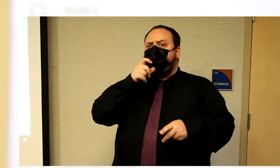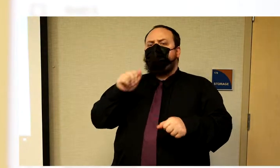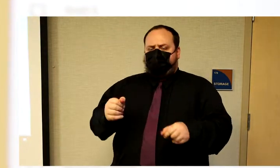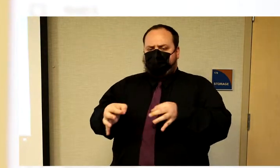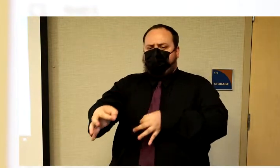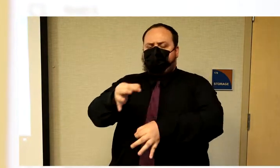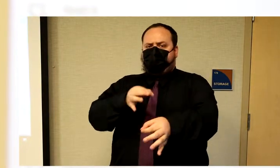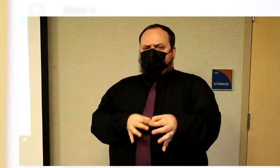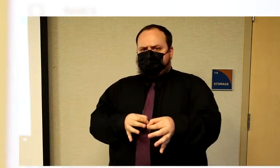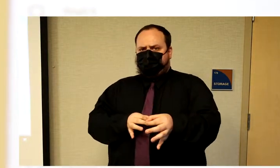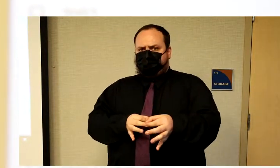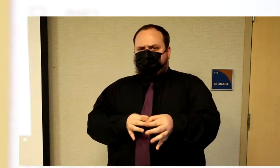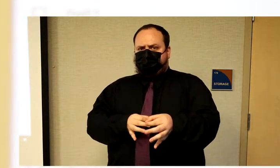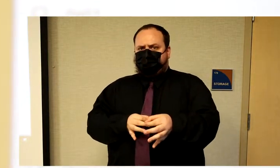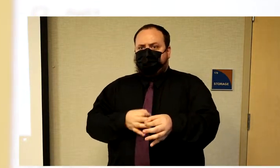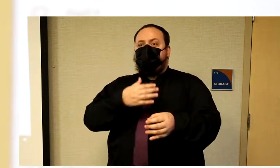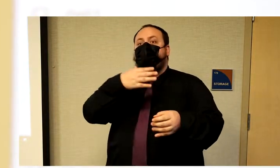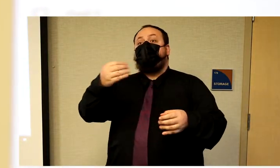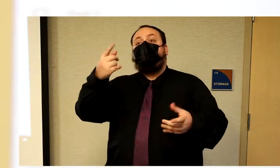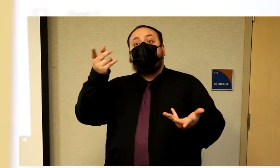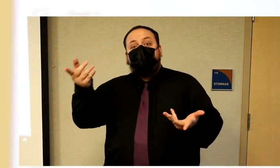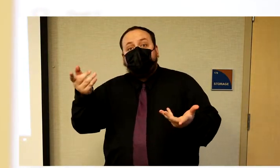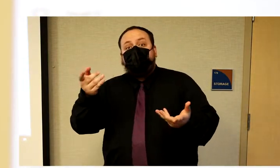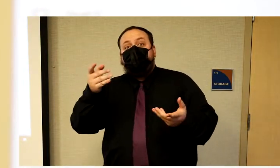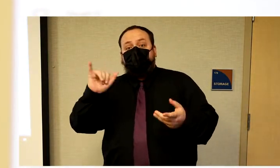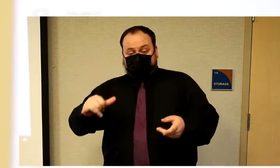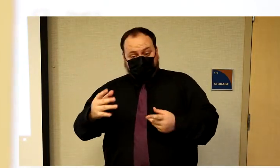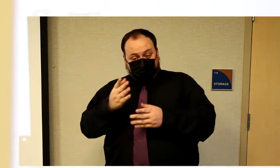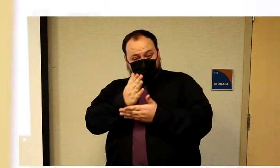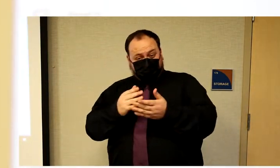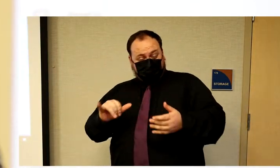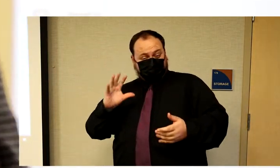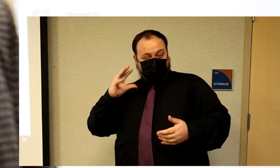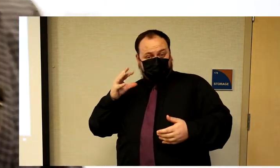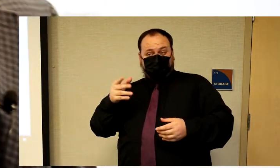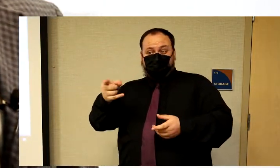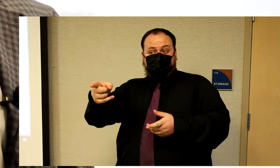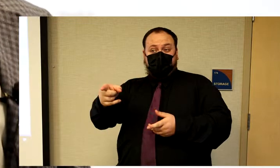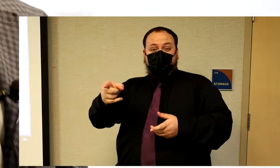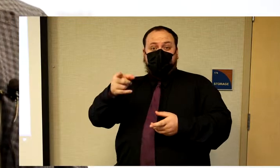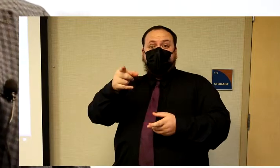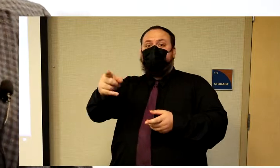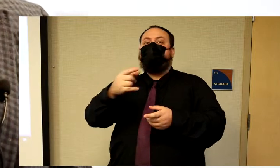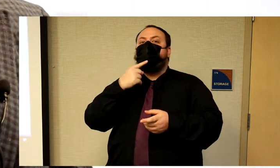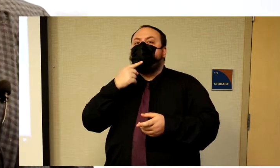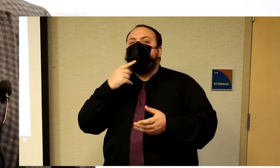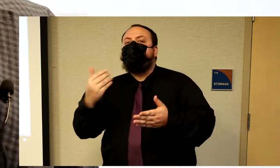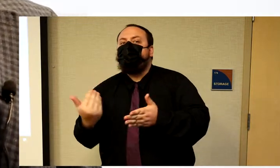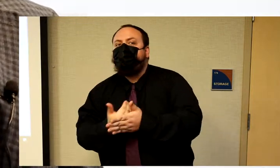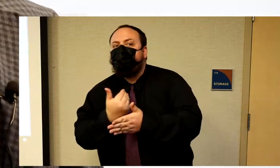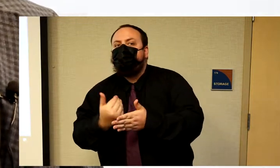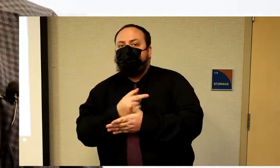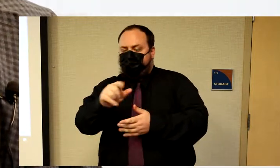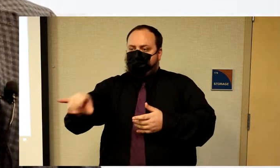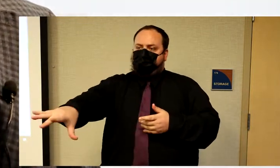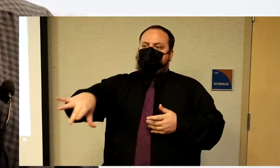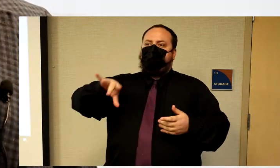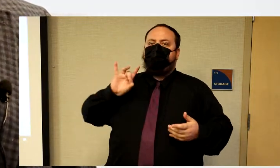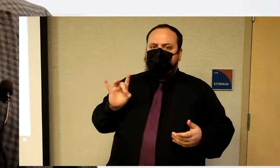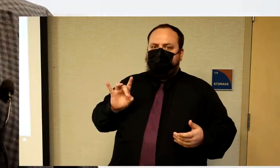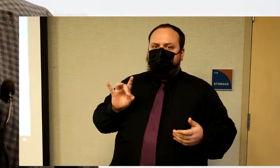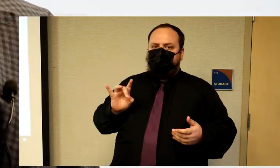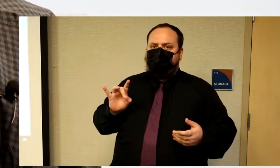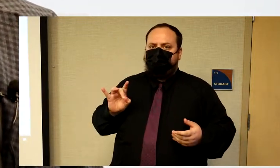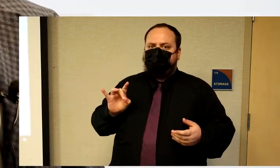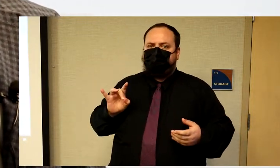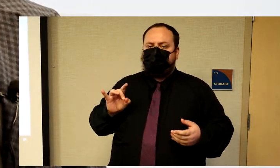And it's for the old district. It's not the new one, right? But you don't hold an election in that vacant